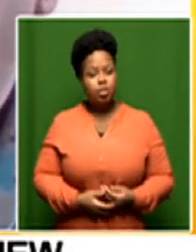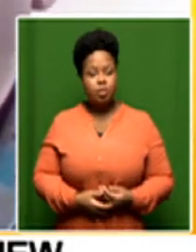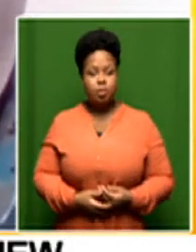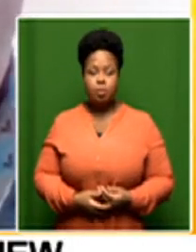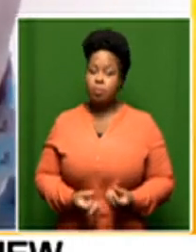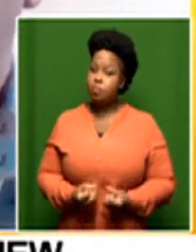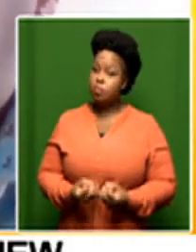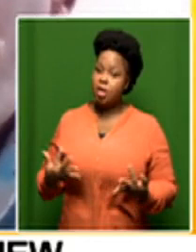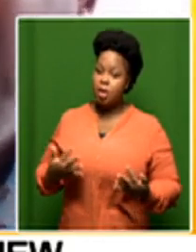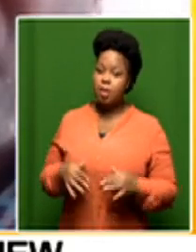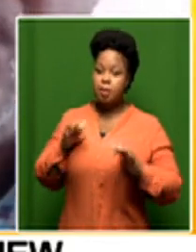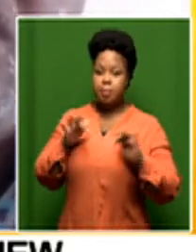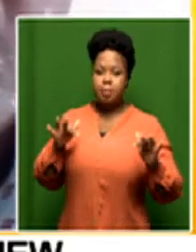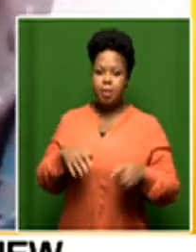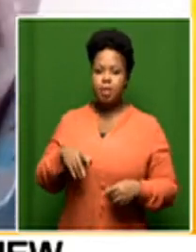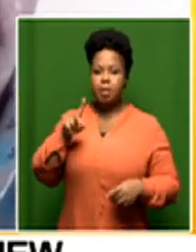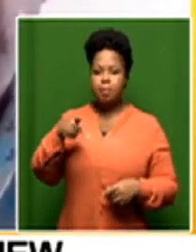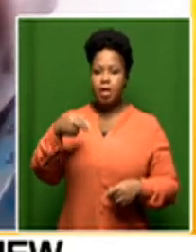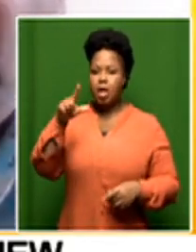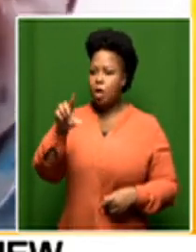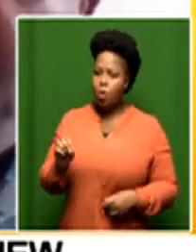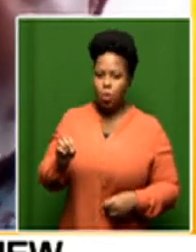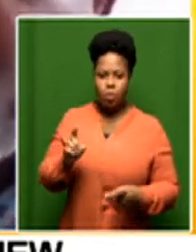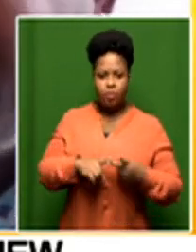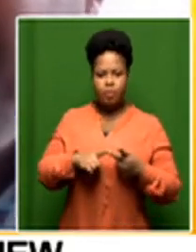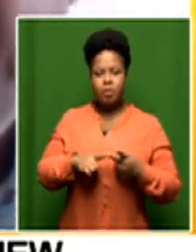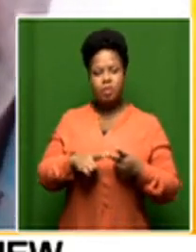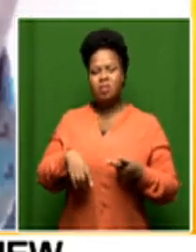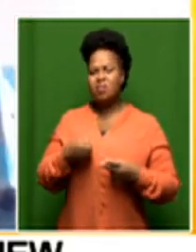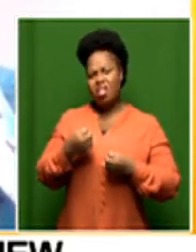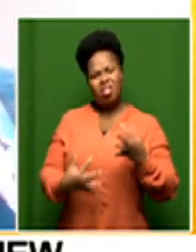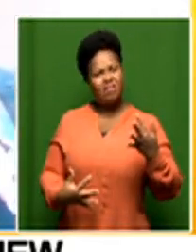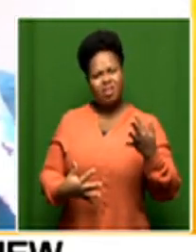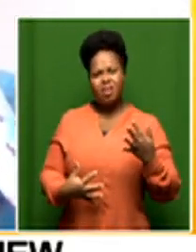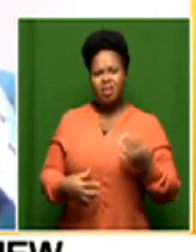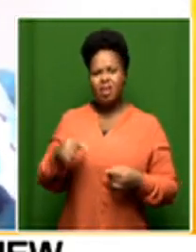Many people have proposed Palo. Many people have proposed a number of